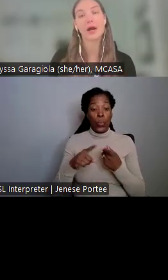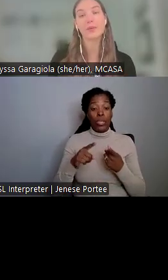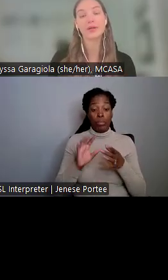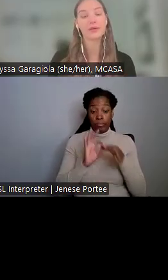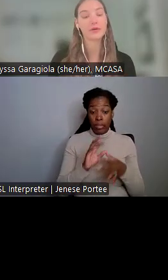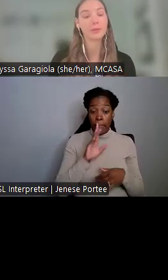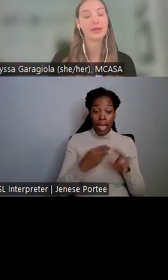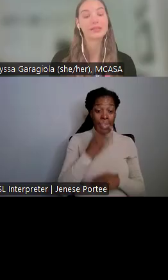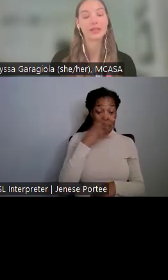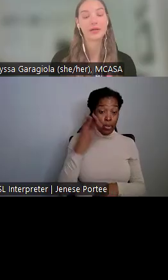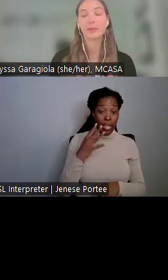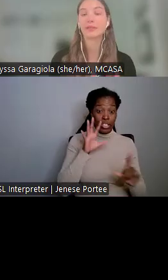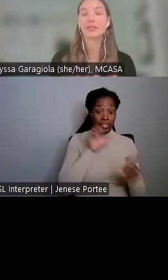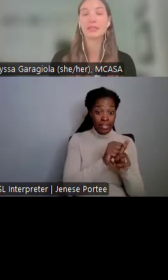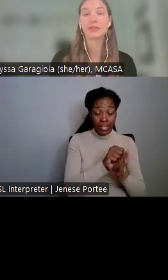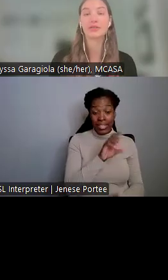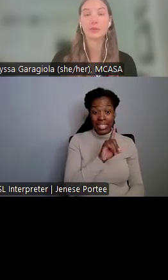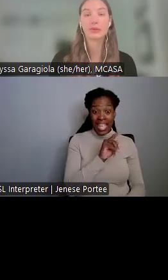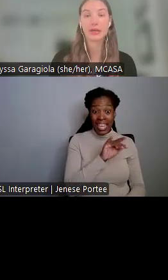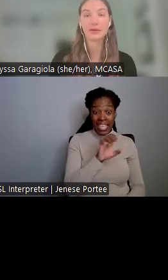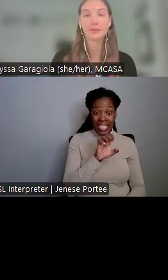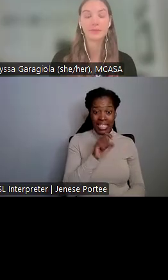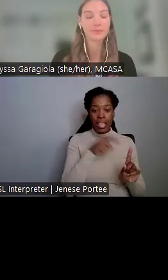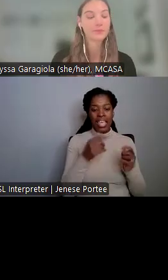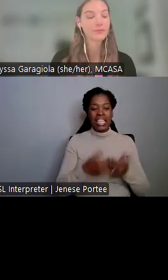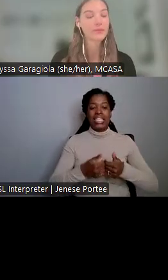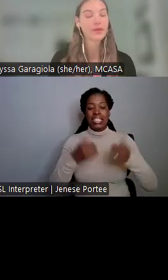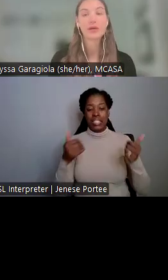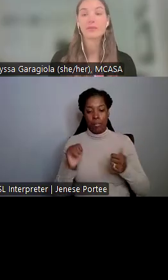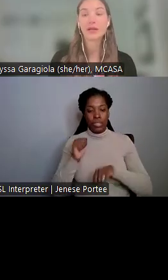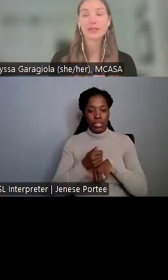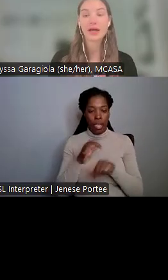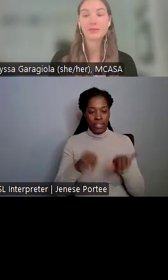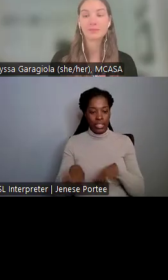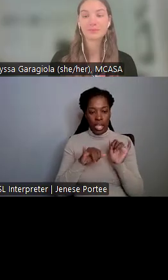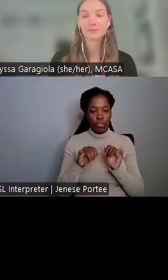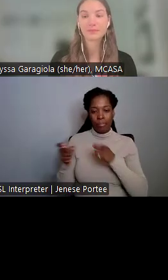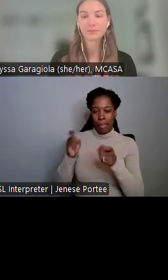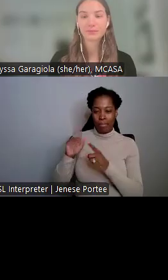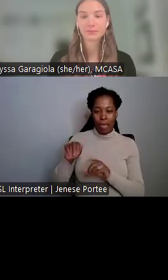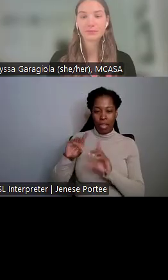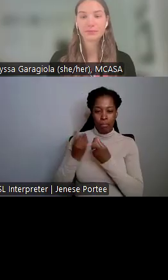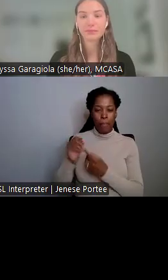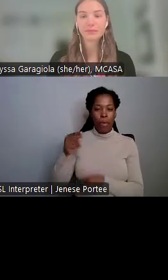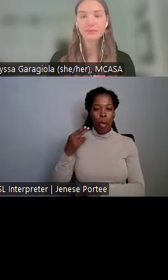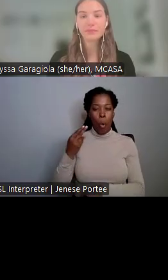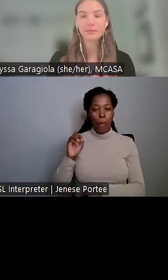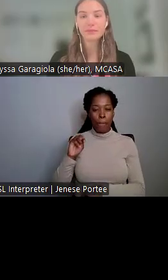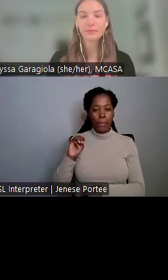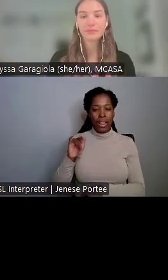by the Department of Homeland Security, but they're similar to PREA. Next slide.